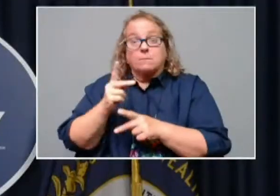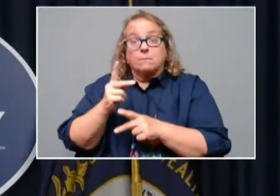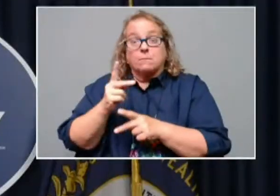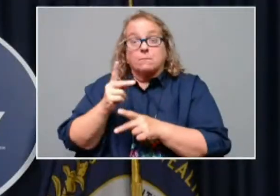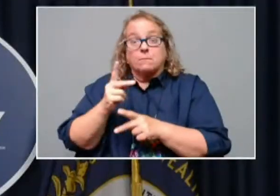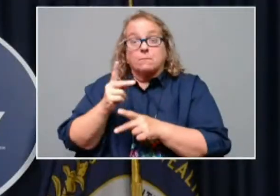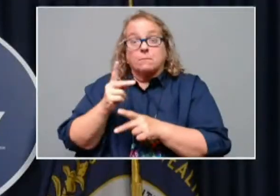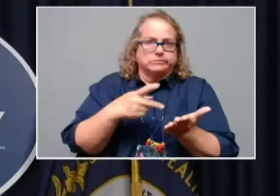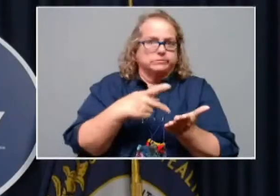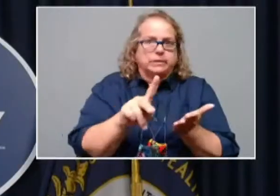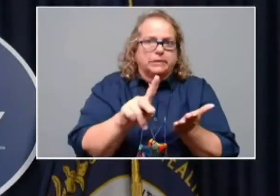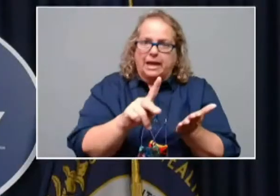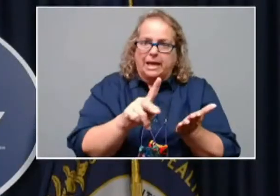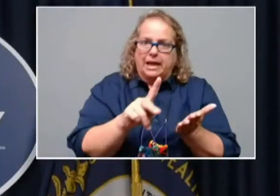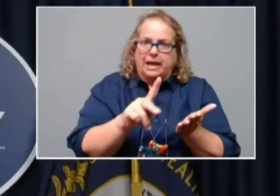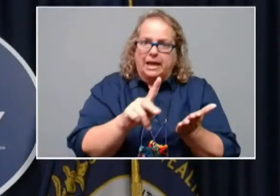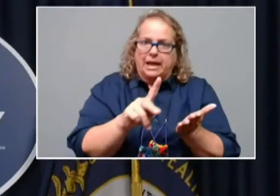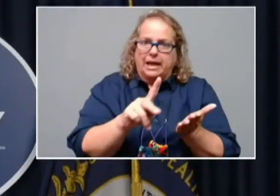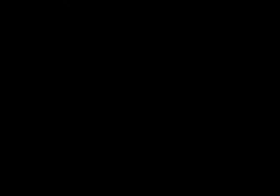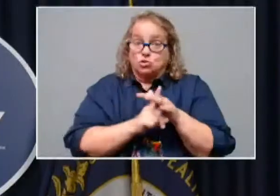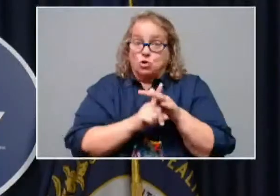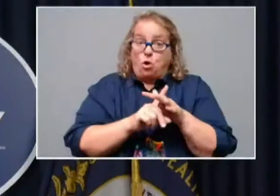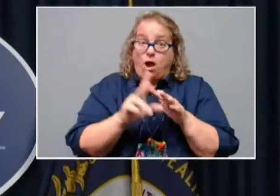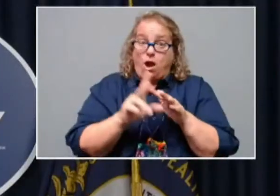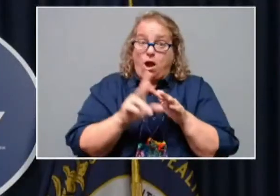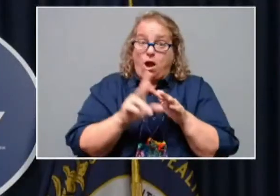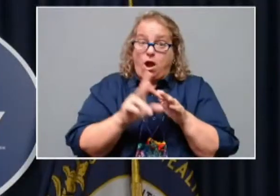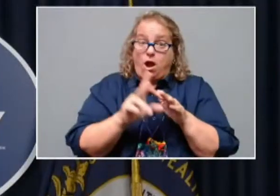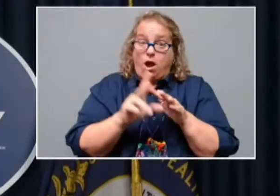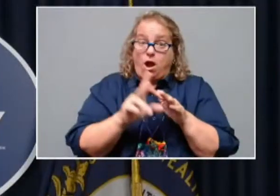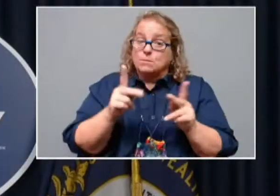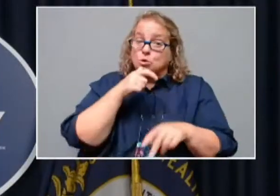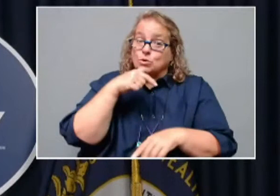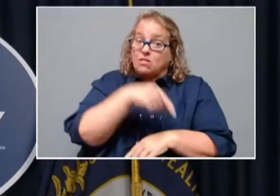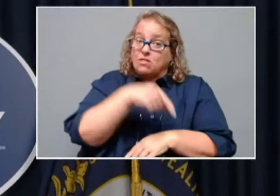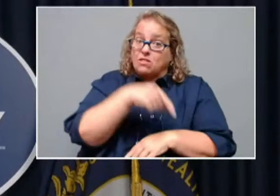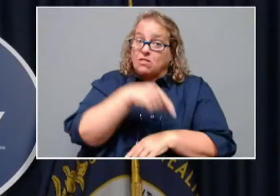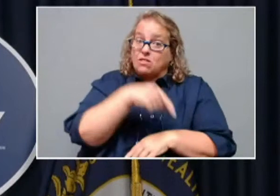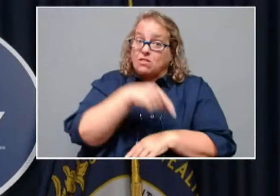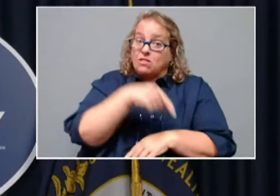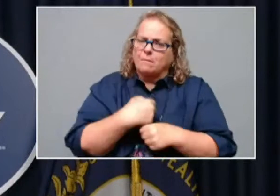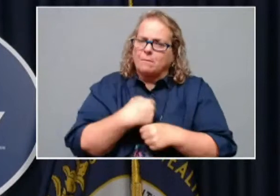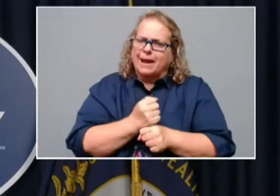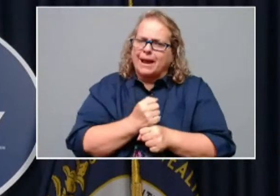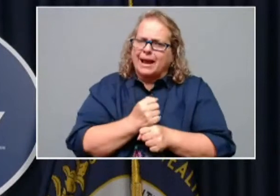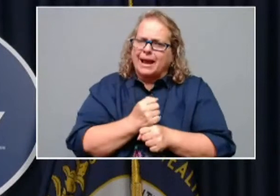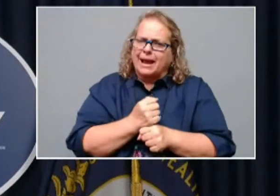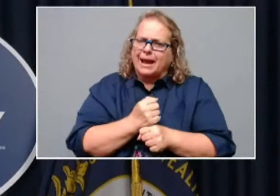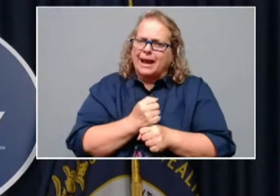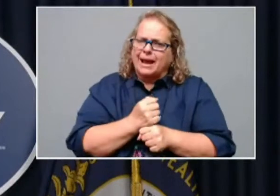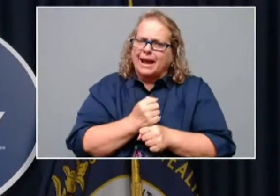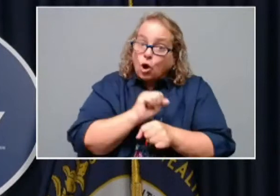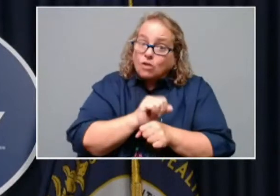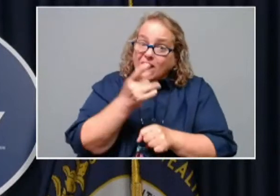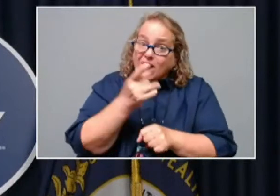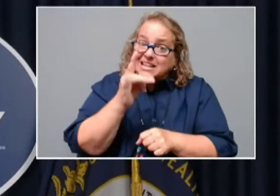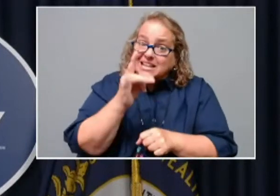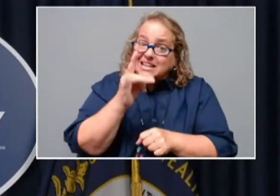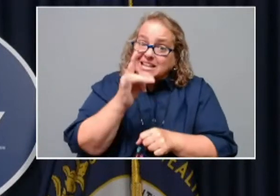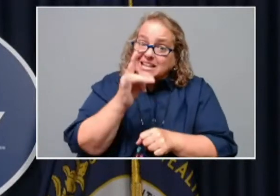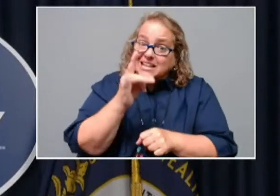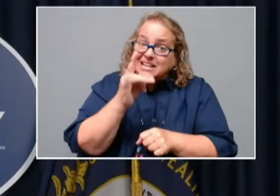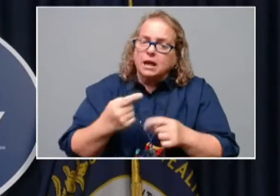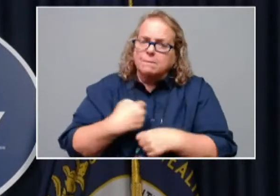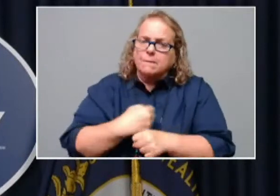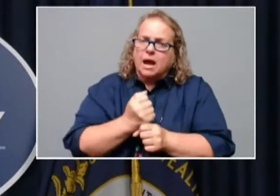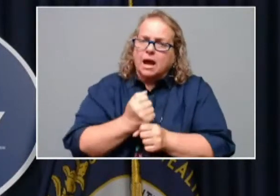those that have been there for 18 months that make less than these people are getting paid, are rightfully frustrated.